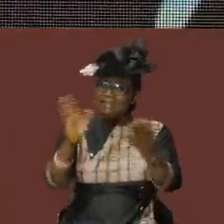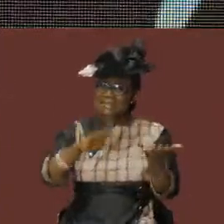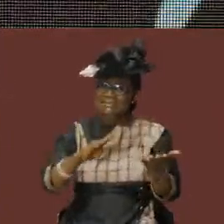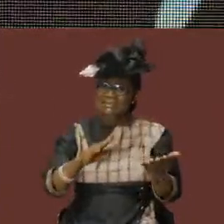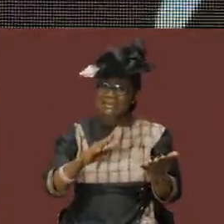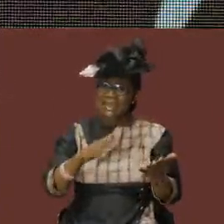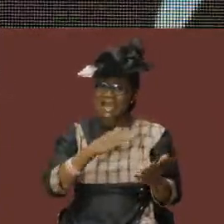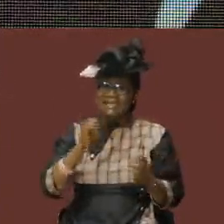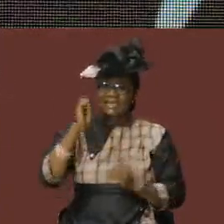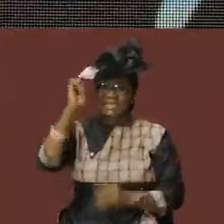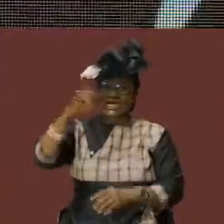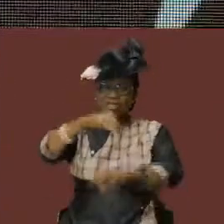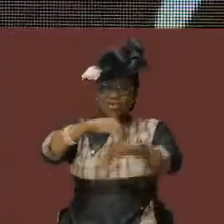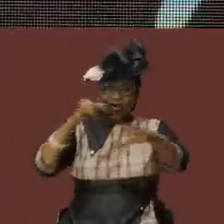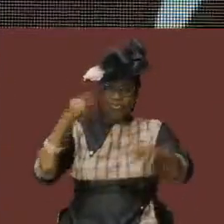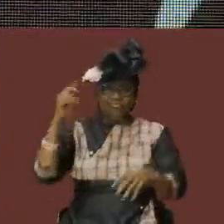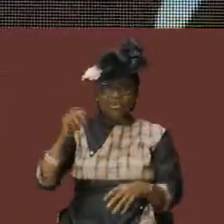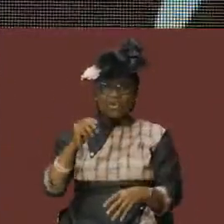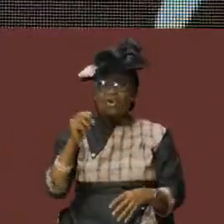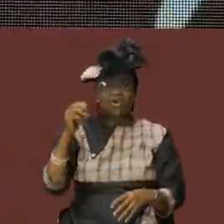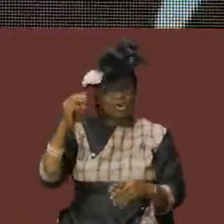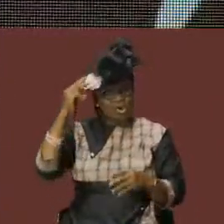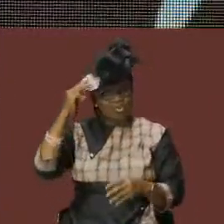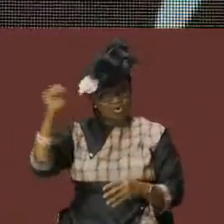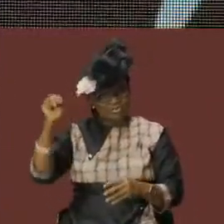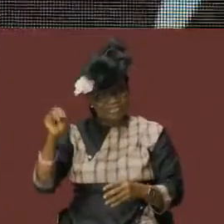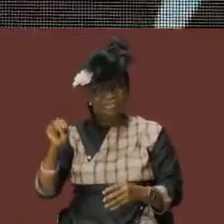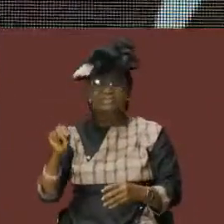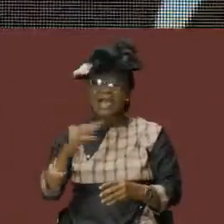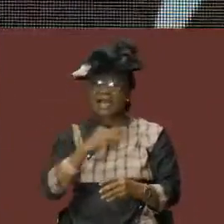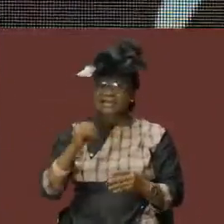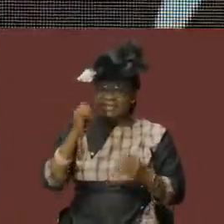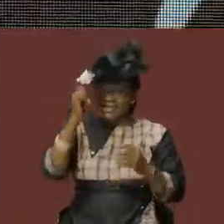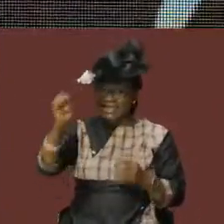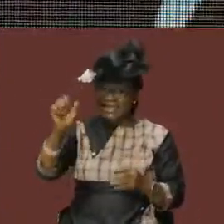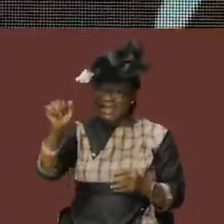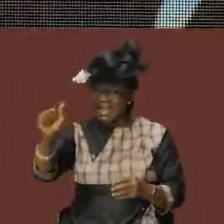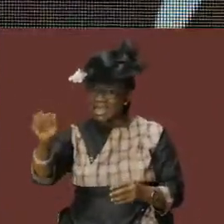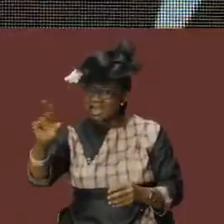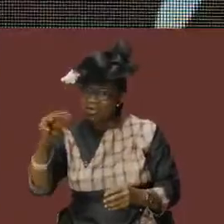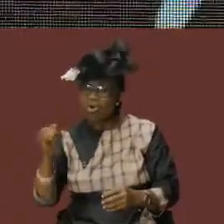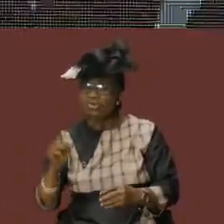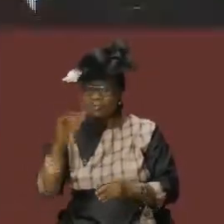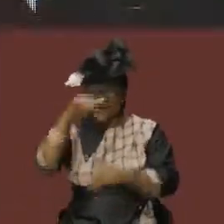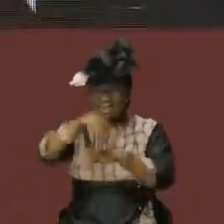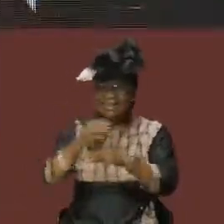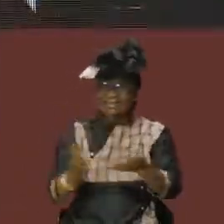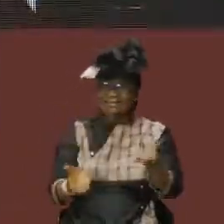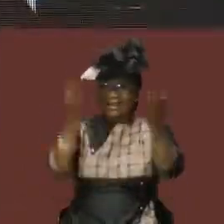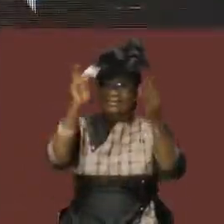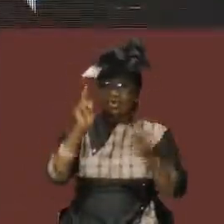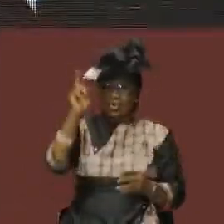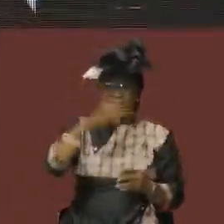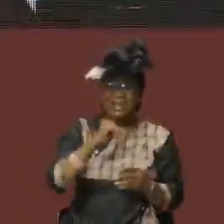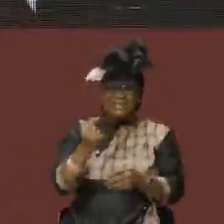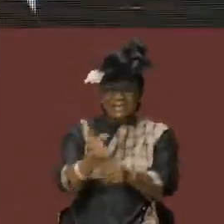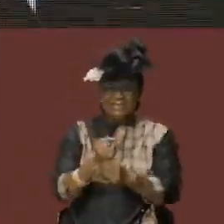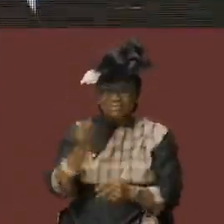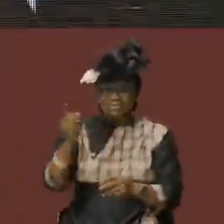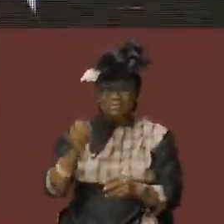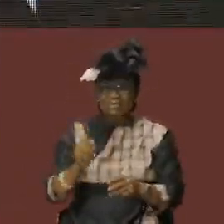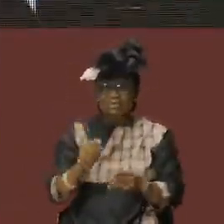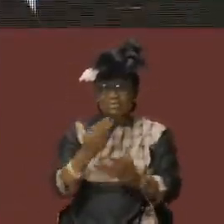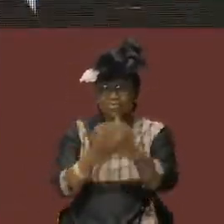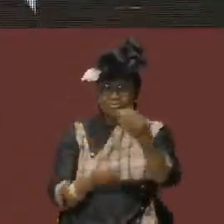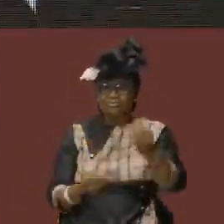And he called for Moses and Aaron by night and said, Rise up and get you forth from among my people, both